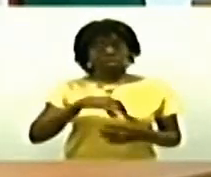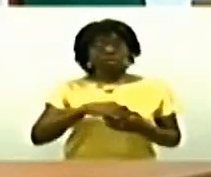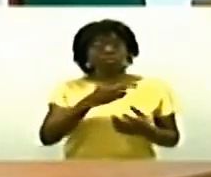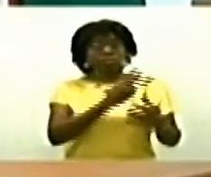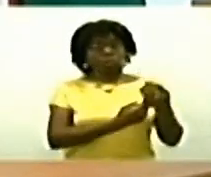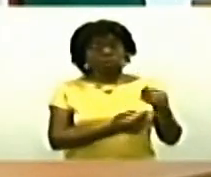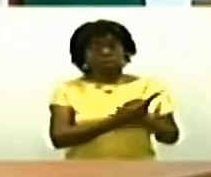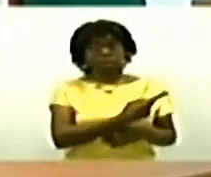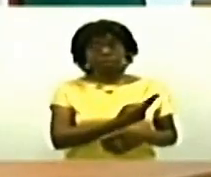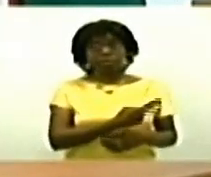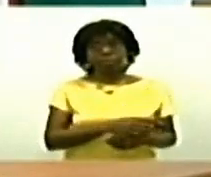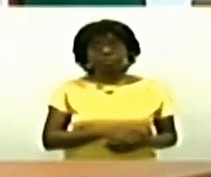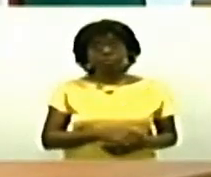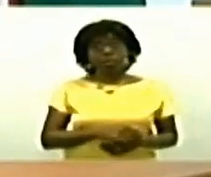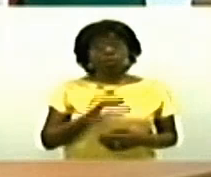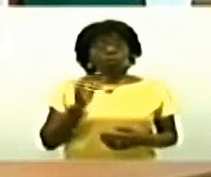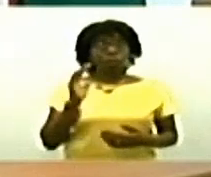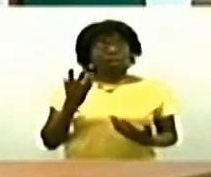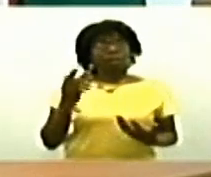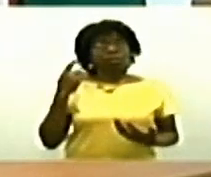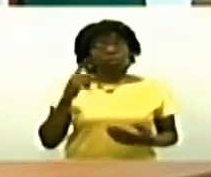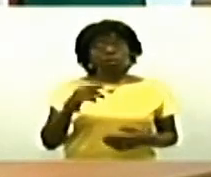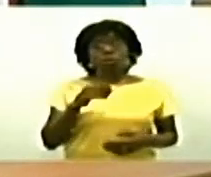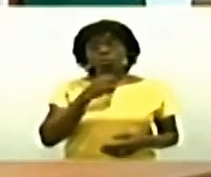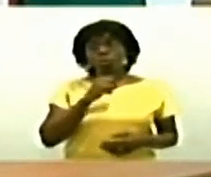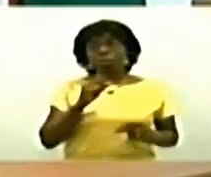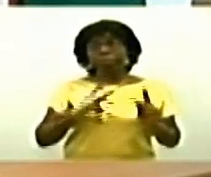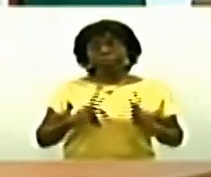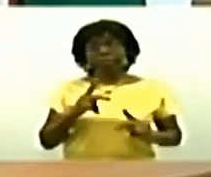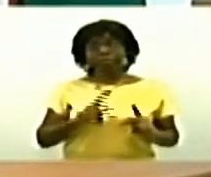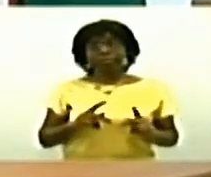you. Well, for the old-timers, what can I say?